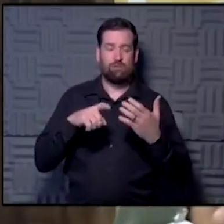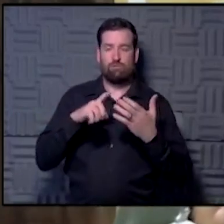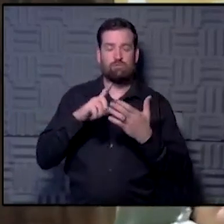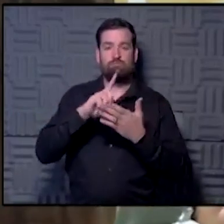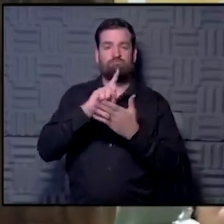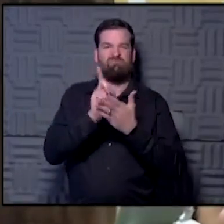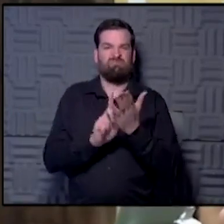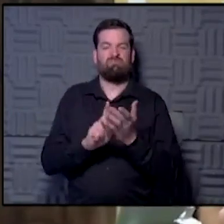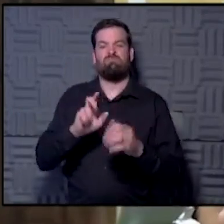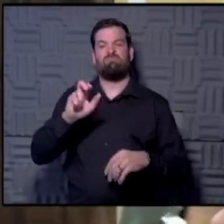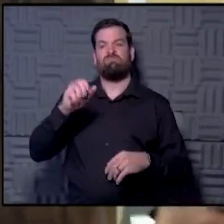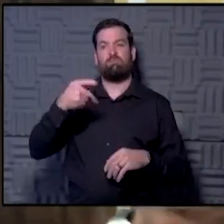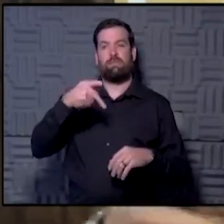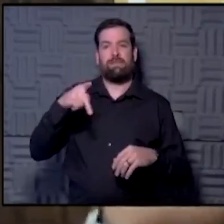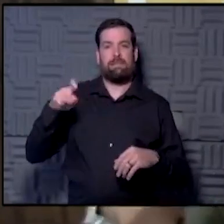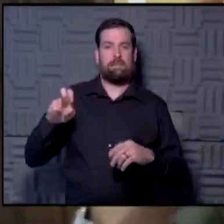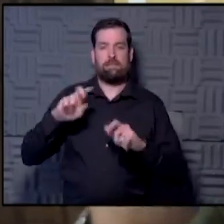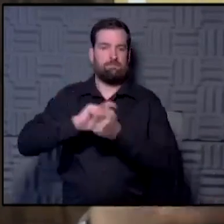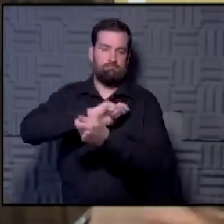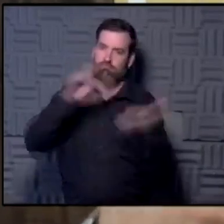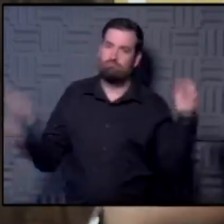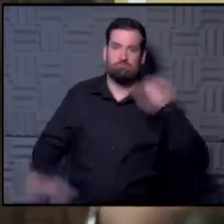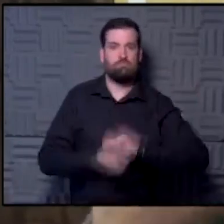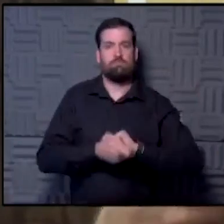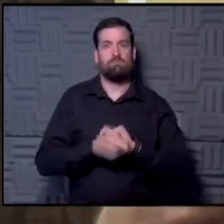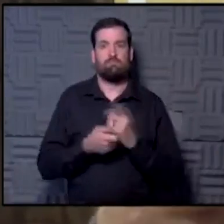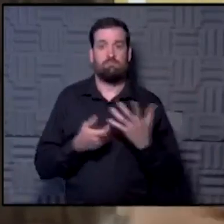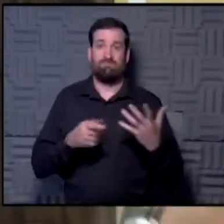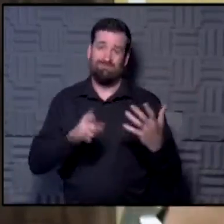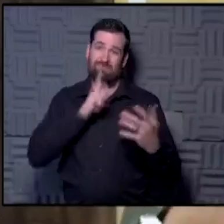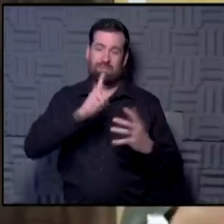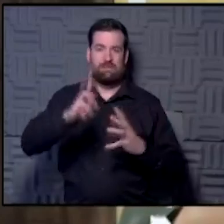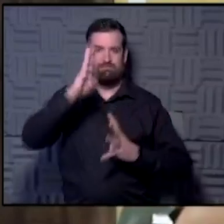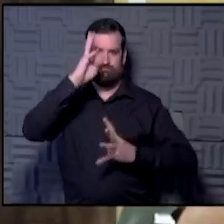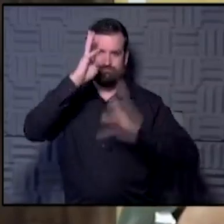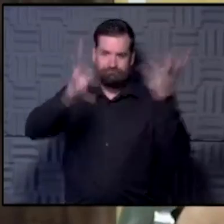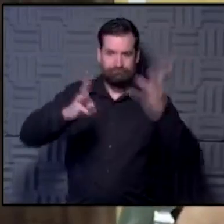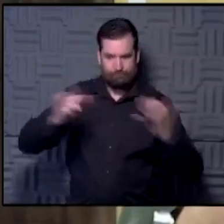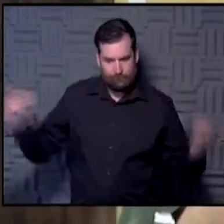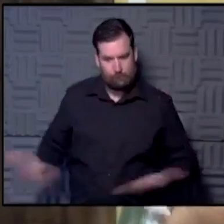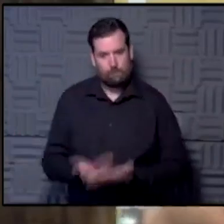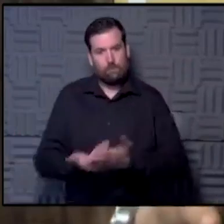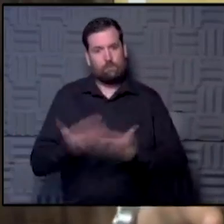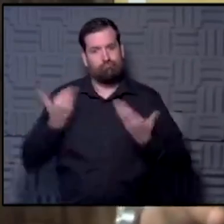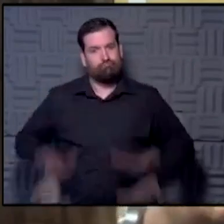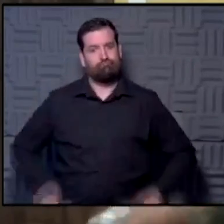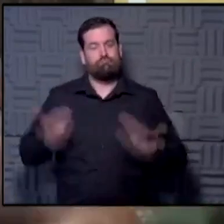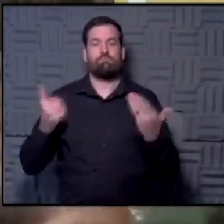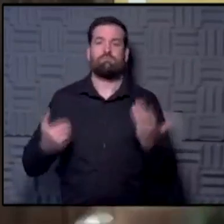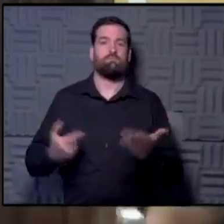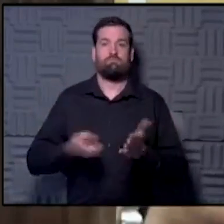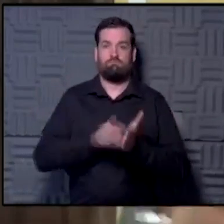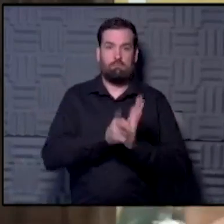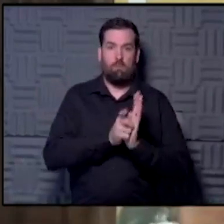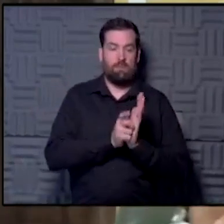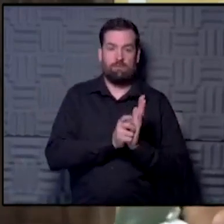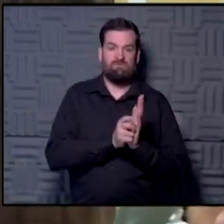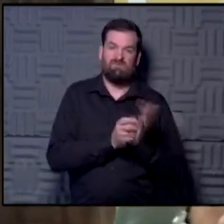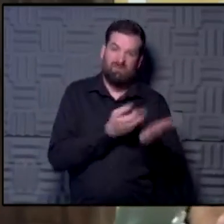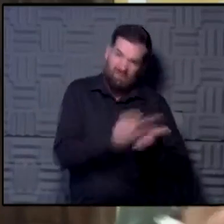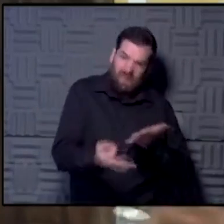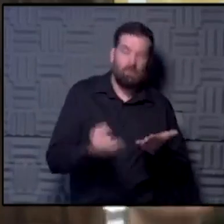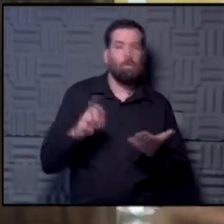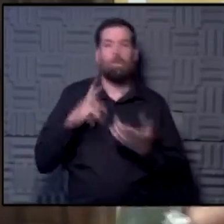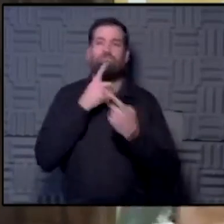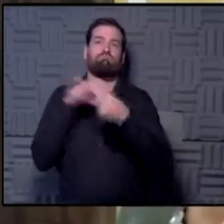PPE, a whole bunch of just different things that really kind of gave us a chance to almost reinvent ourselves. And it was a moment of either sink or swim.